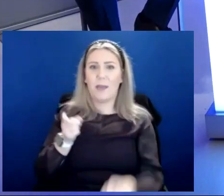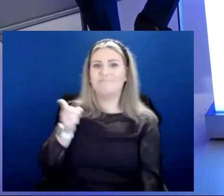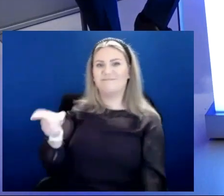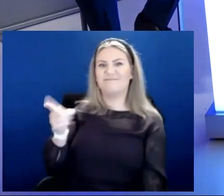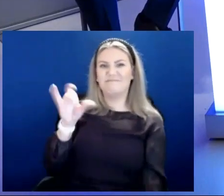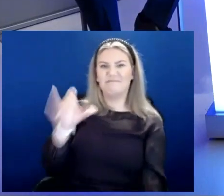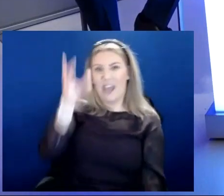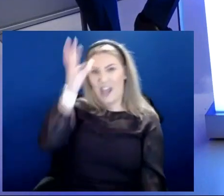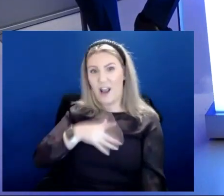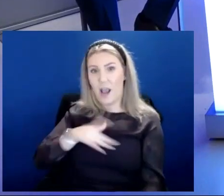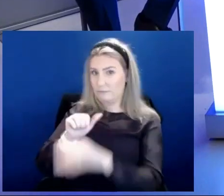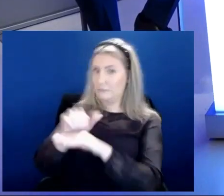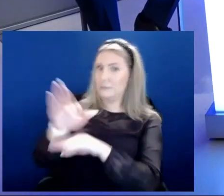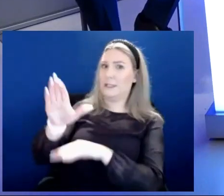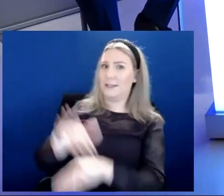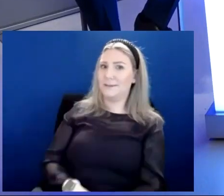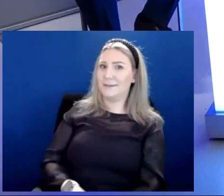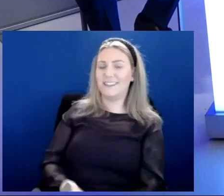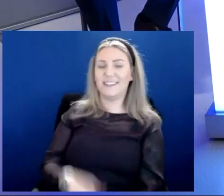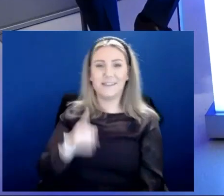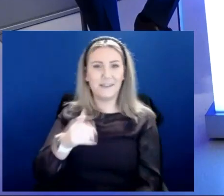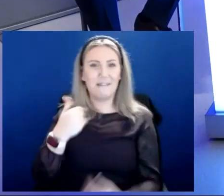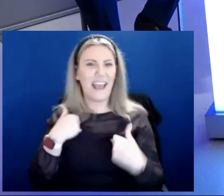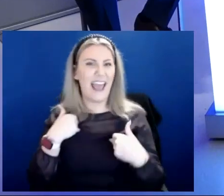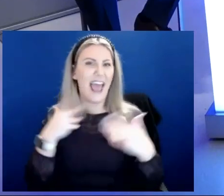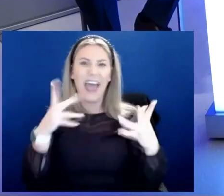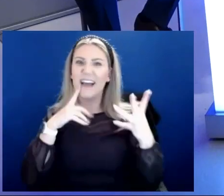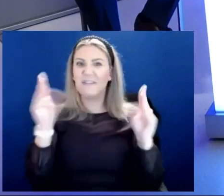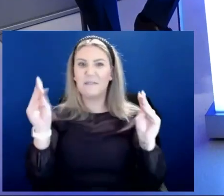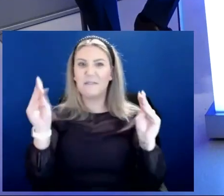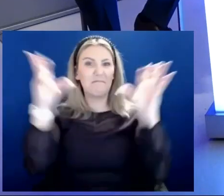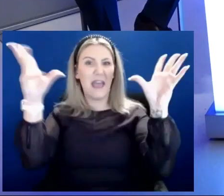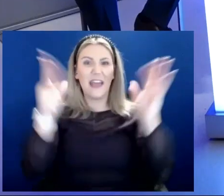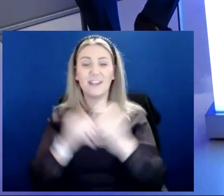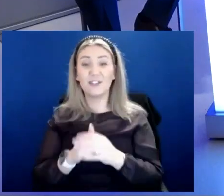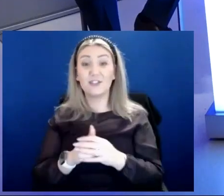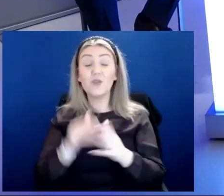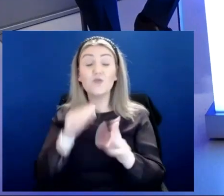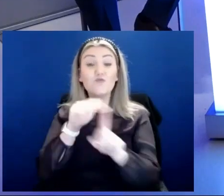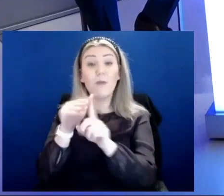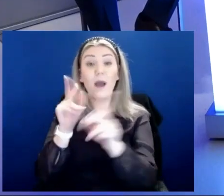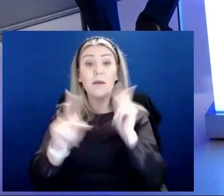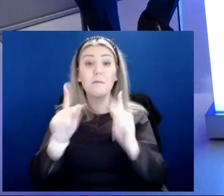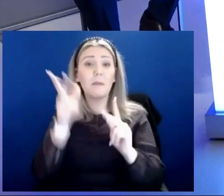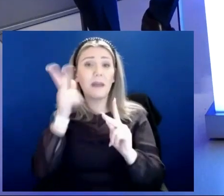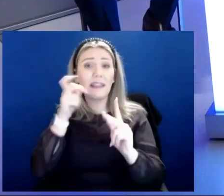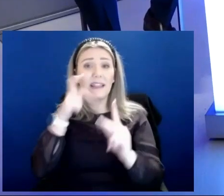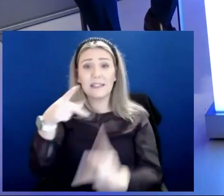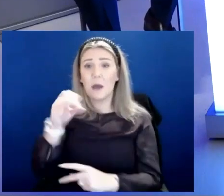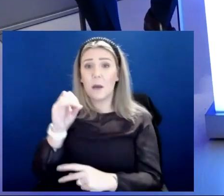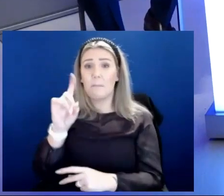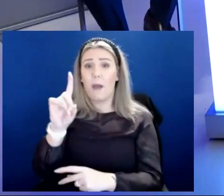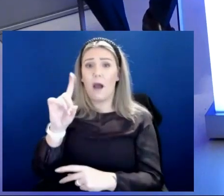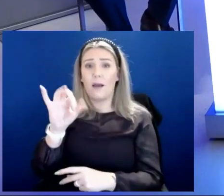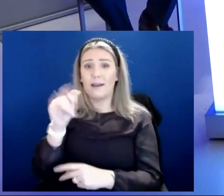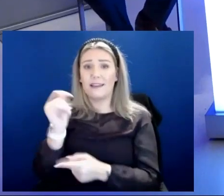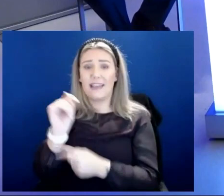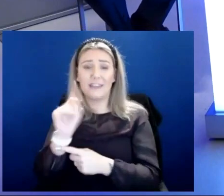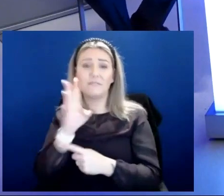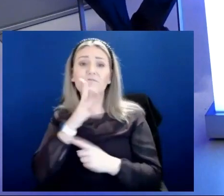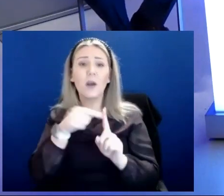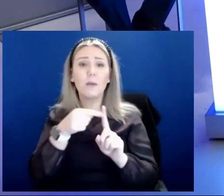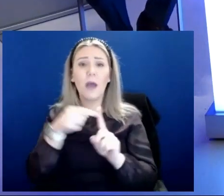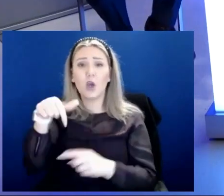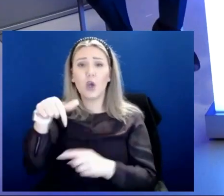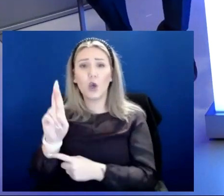to, because you've got the magic touch. Hey, I want to remind people who are listening to us on our podcast, we've been talking about our QR code that we've been putting out to